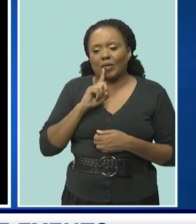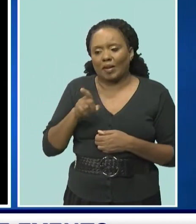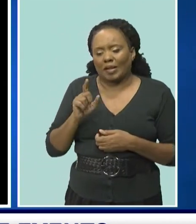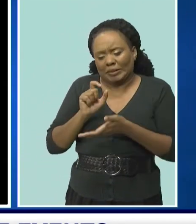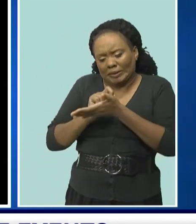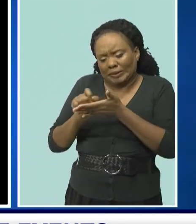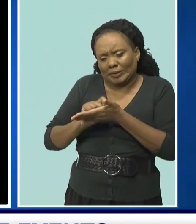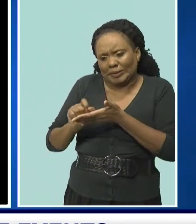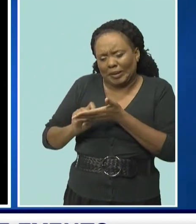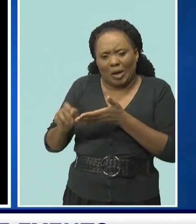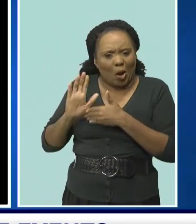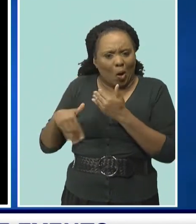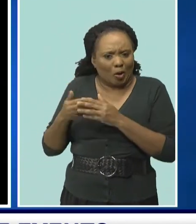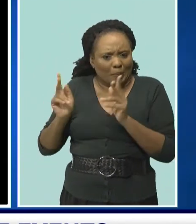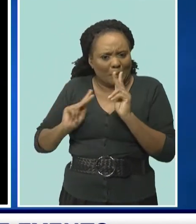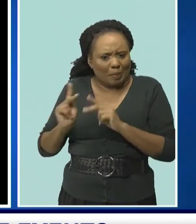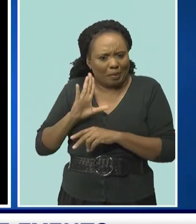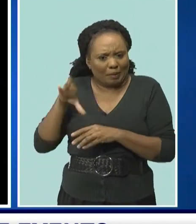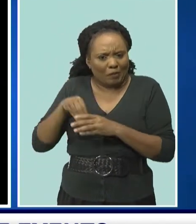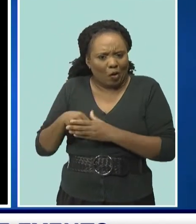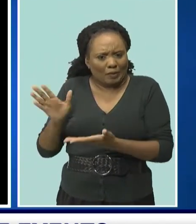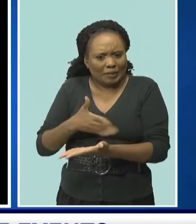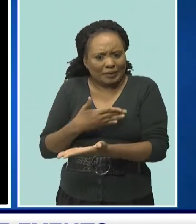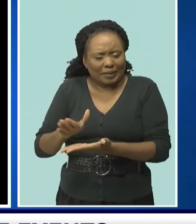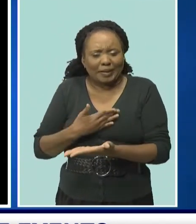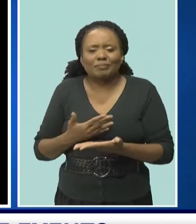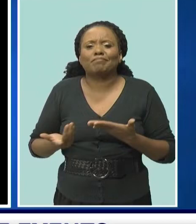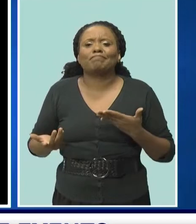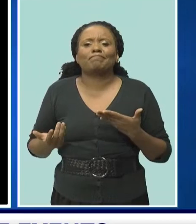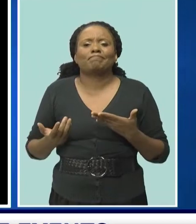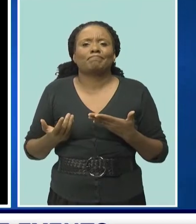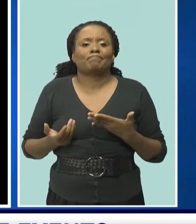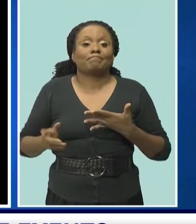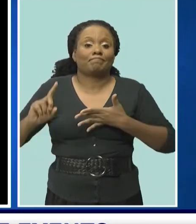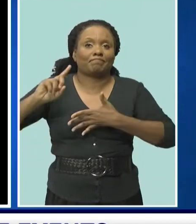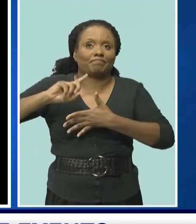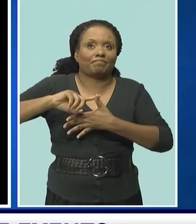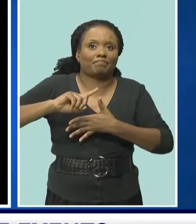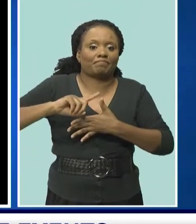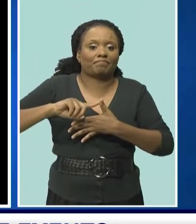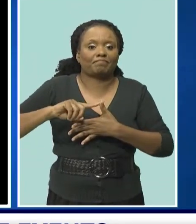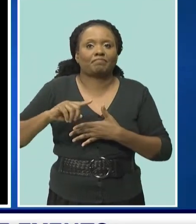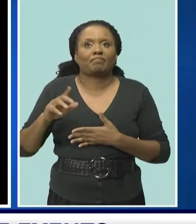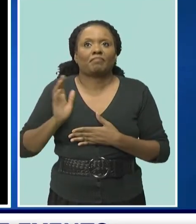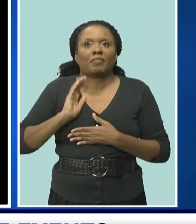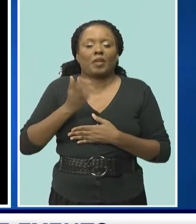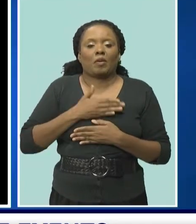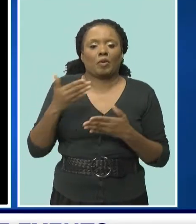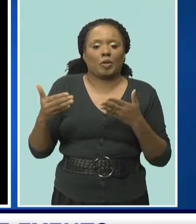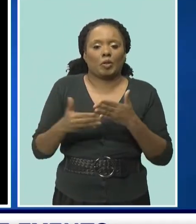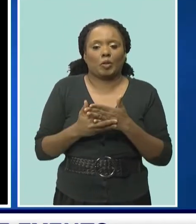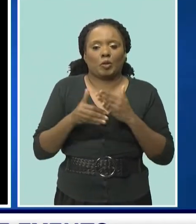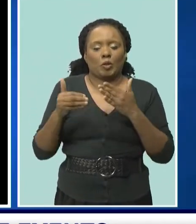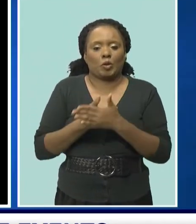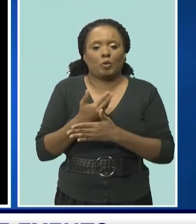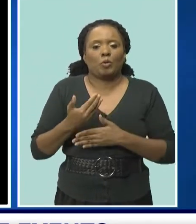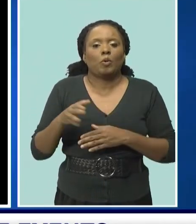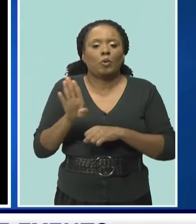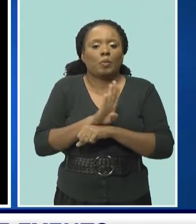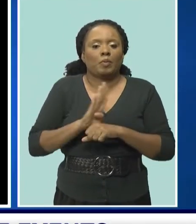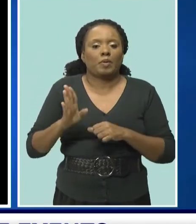the names of the artists who will be performing. First of all, we're going to debut our New Look Barbados Youth